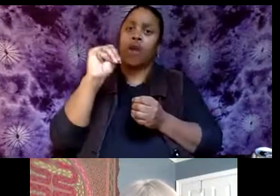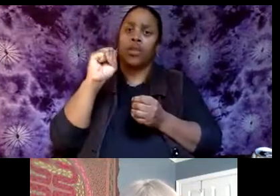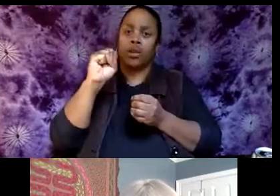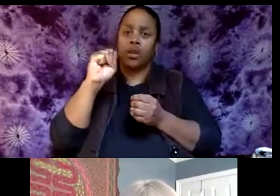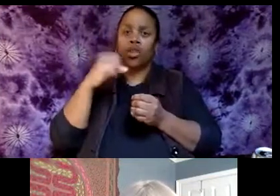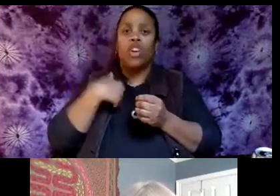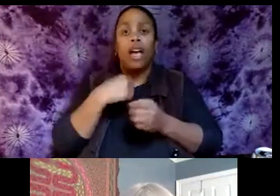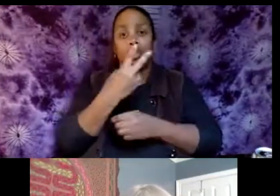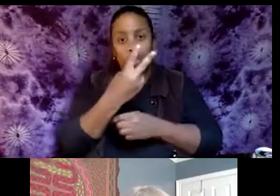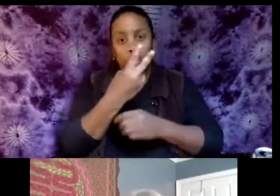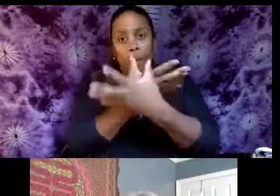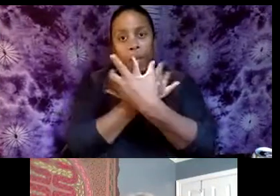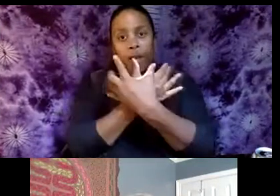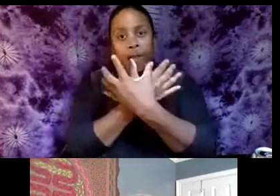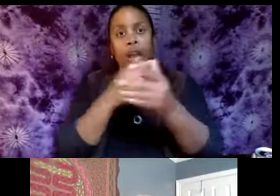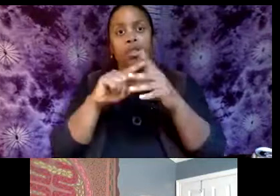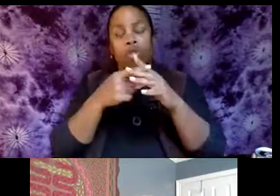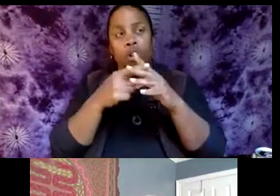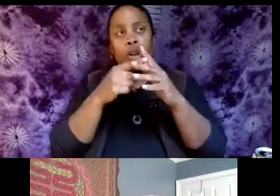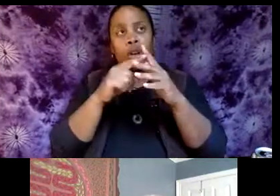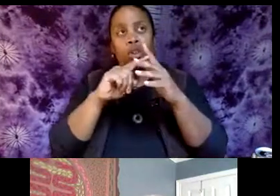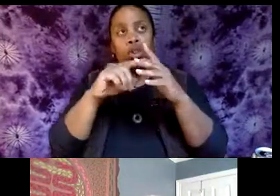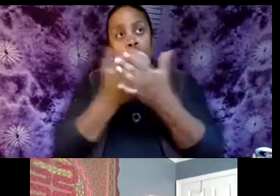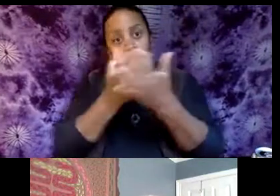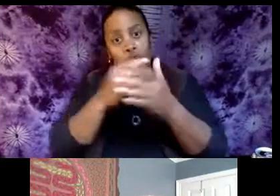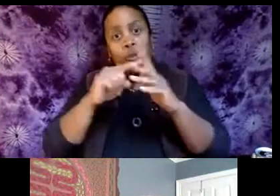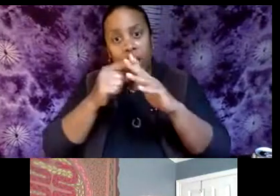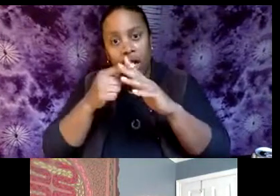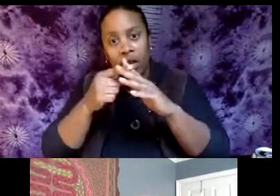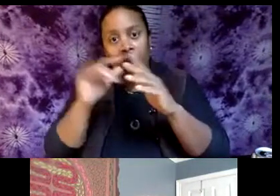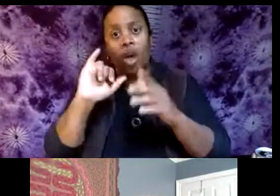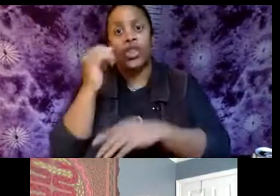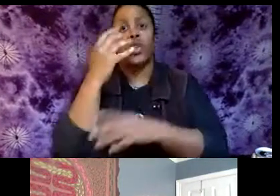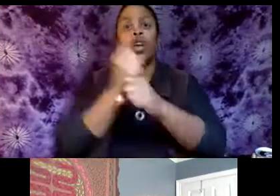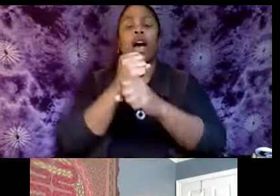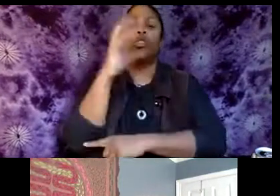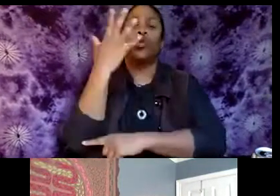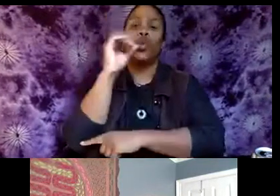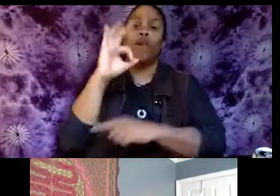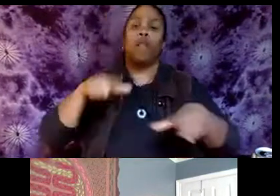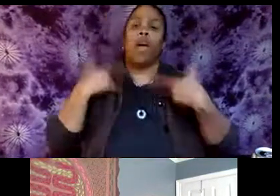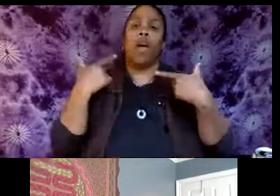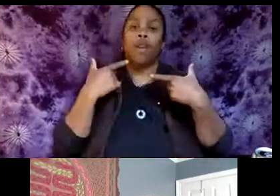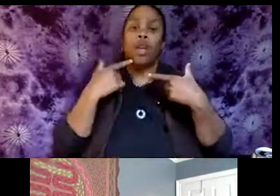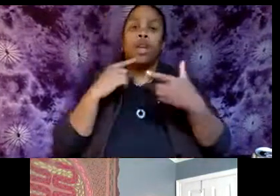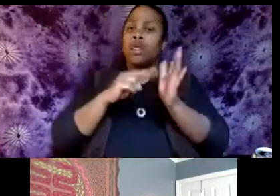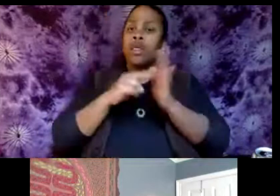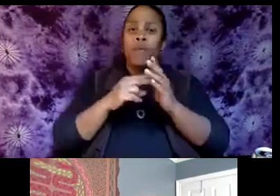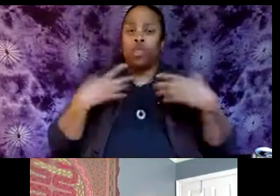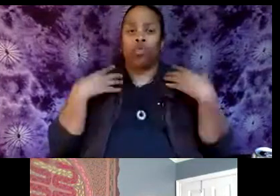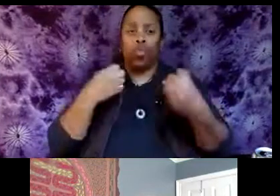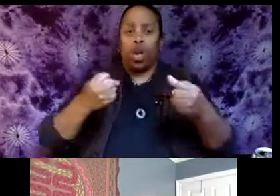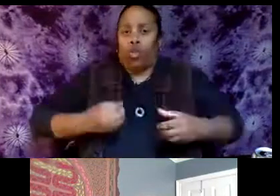which are all about new beginnings. You got the tree of life, which is strength and growth. And it's interesting that you said